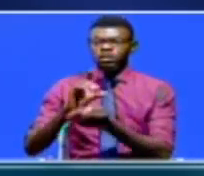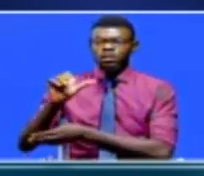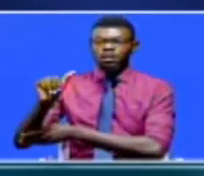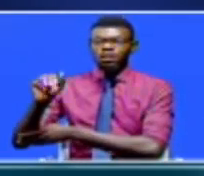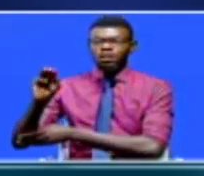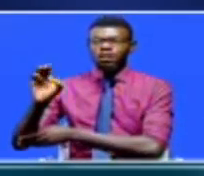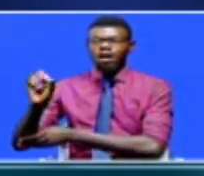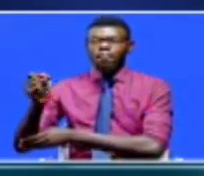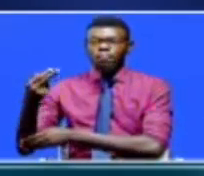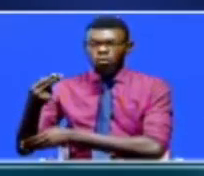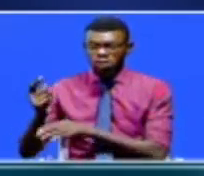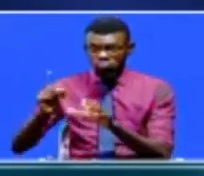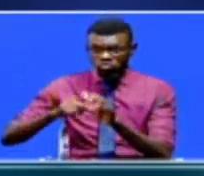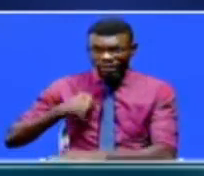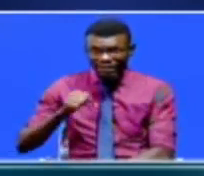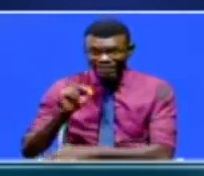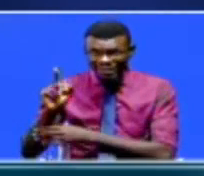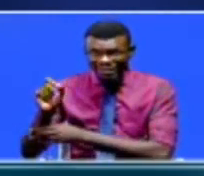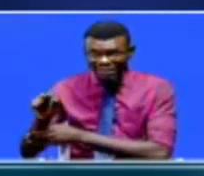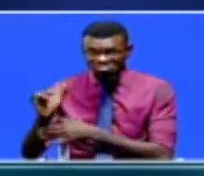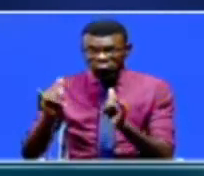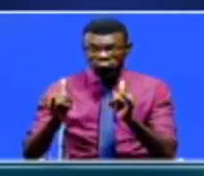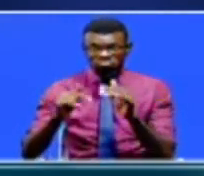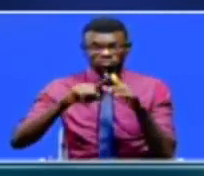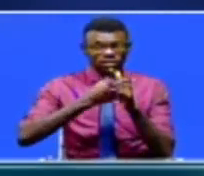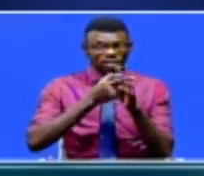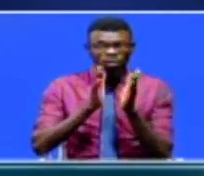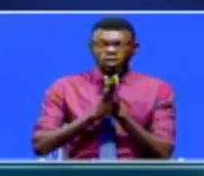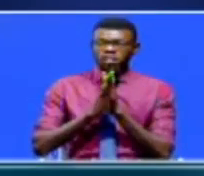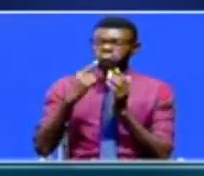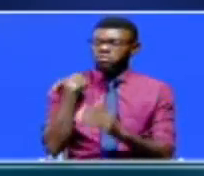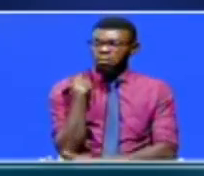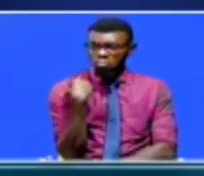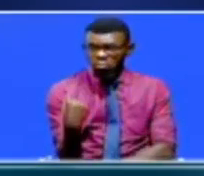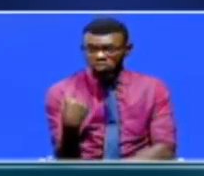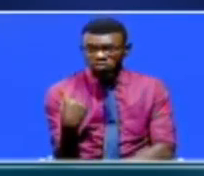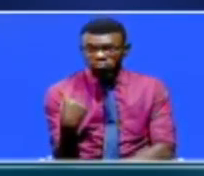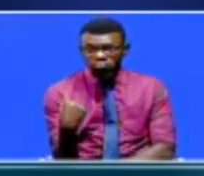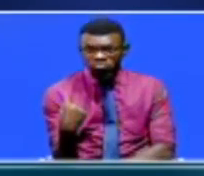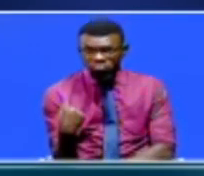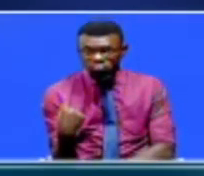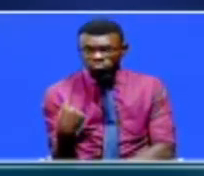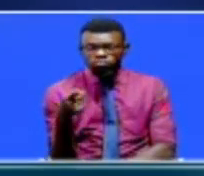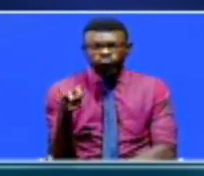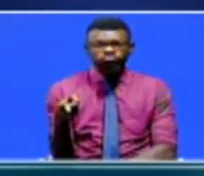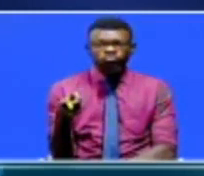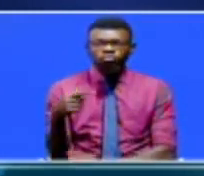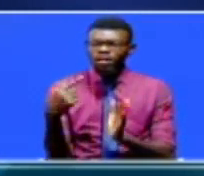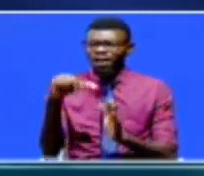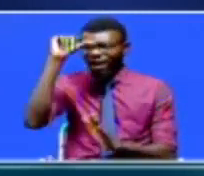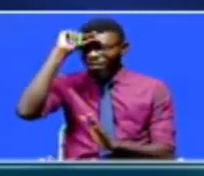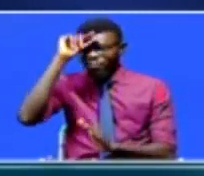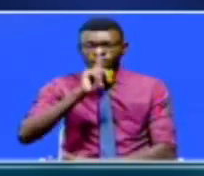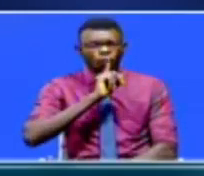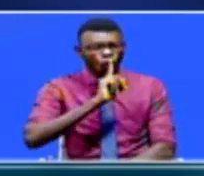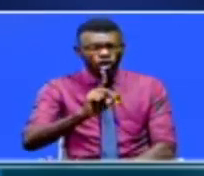tonight on KTN Prime. Perhaps we can start with the latest, one of the most recent directives by the government,